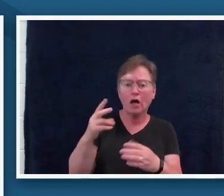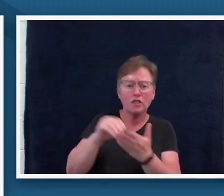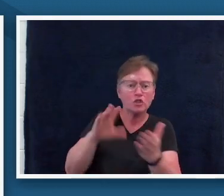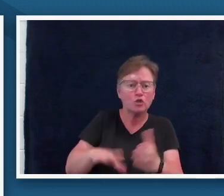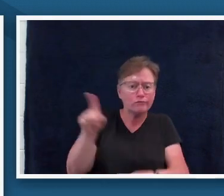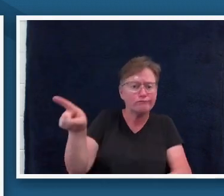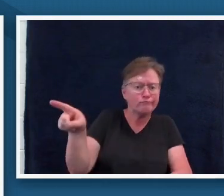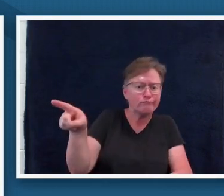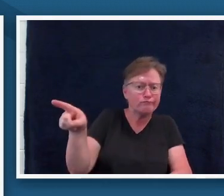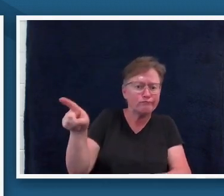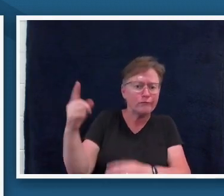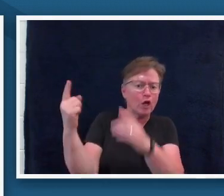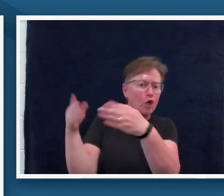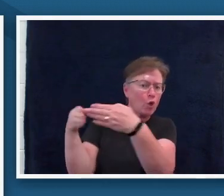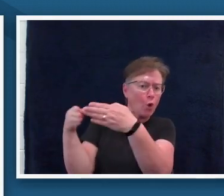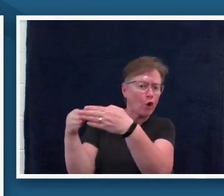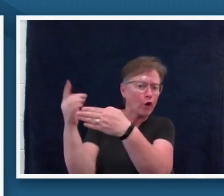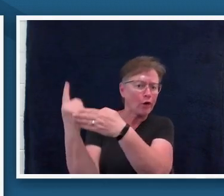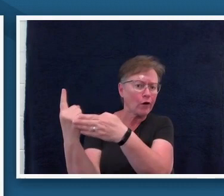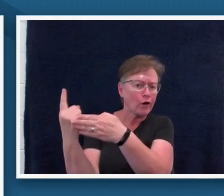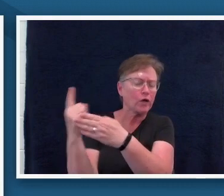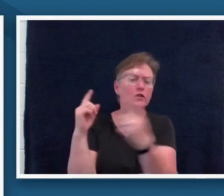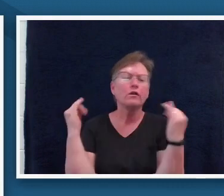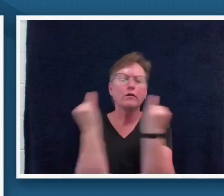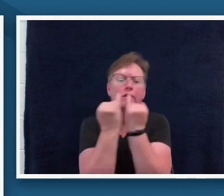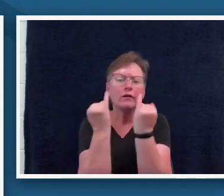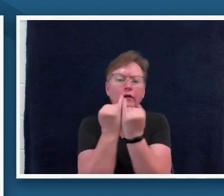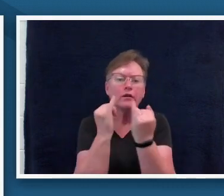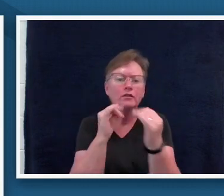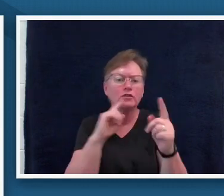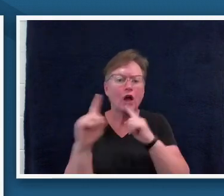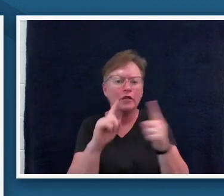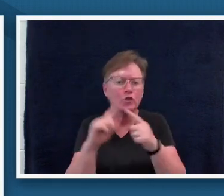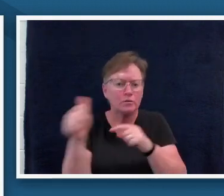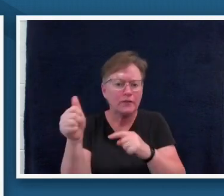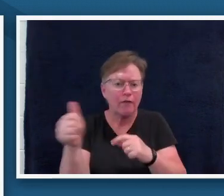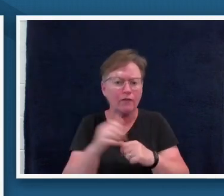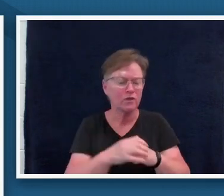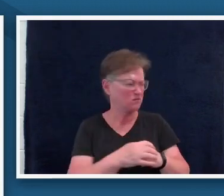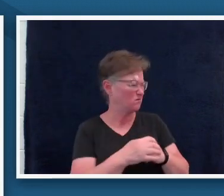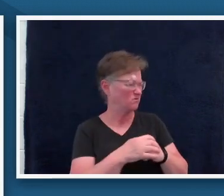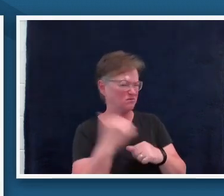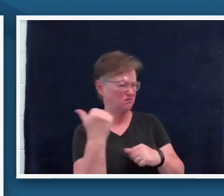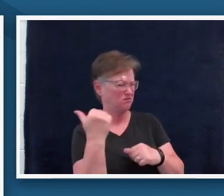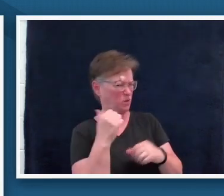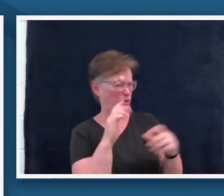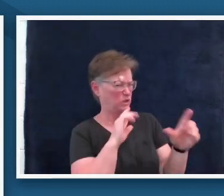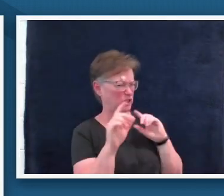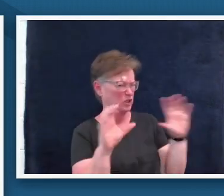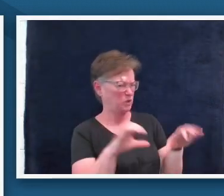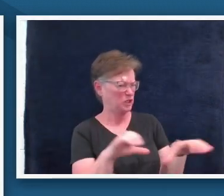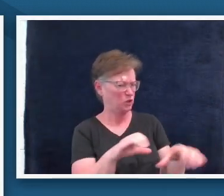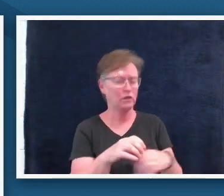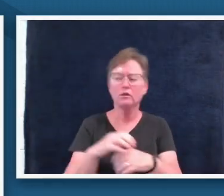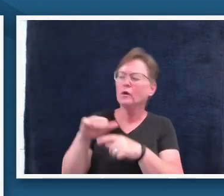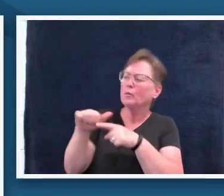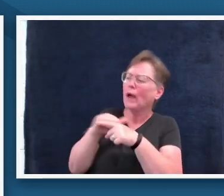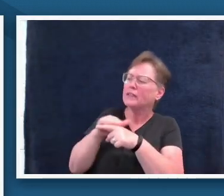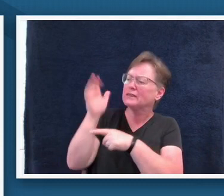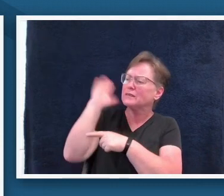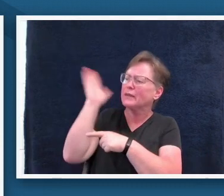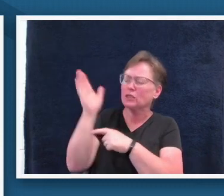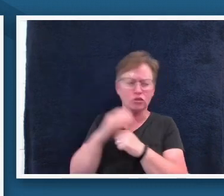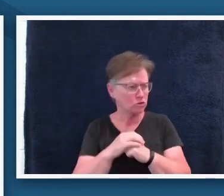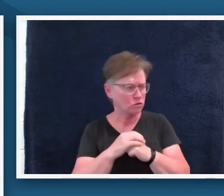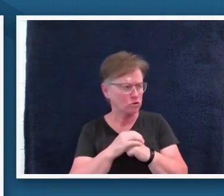that kid doing?" And she said, he's practicing a speech. I said, "Oh, that's cool. What's he going to do after he